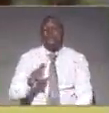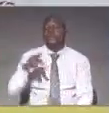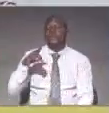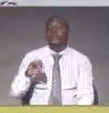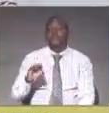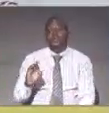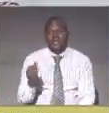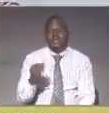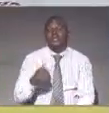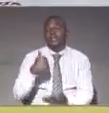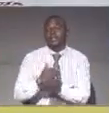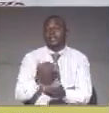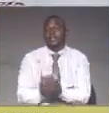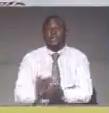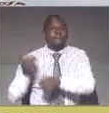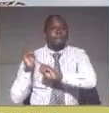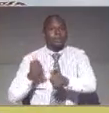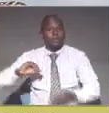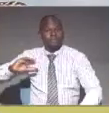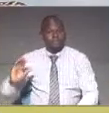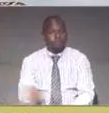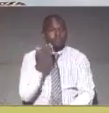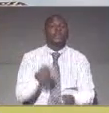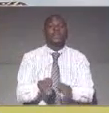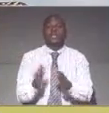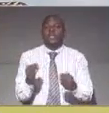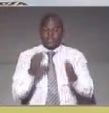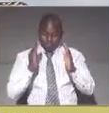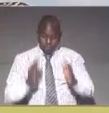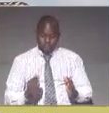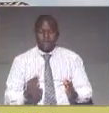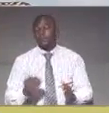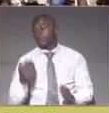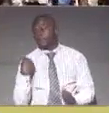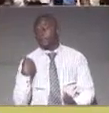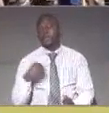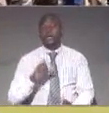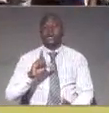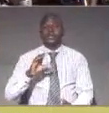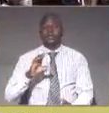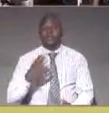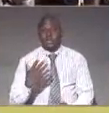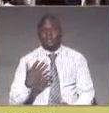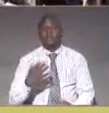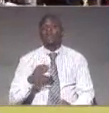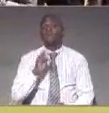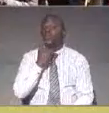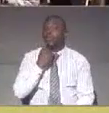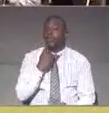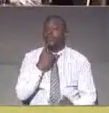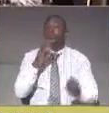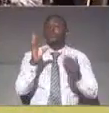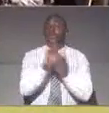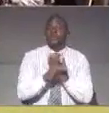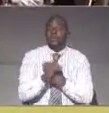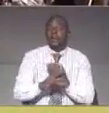Division threatens them with eviction. Prominent among the victims is the former LC5 chairperson of Moroto District,